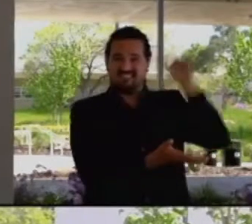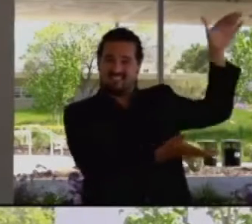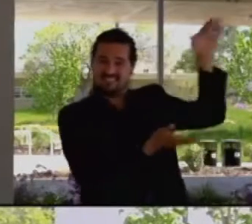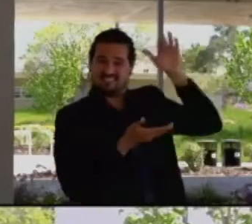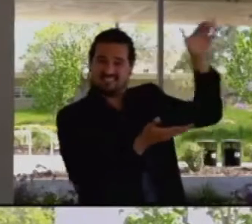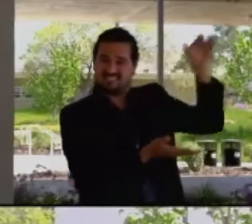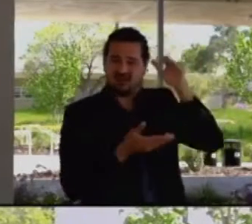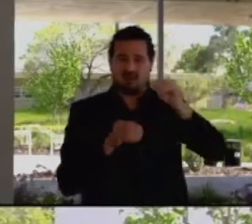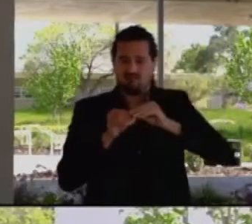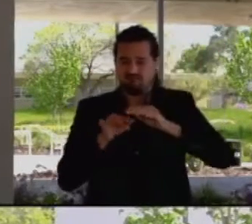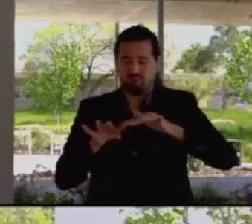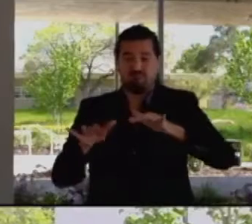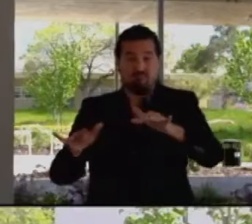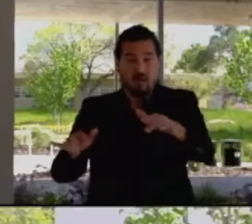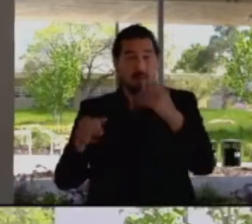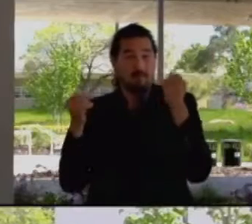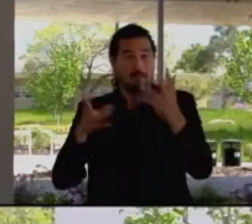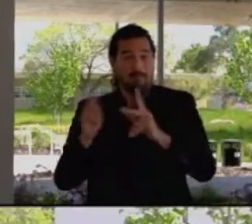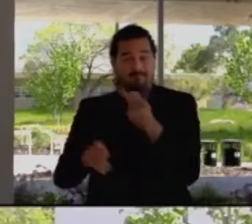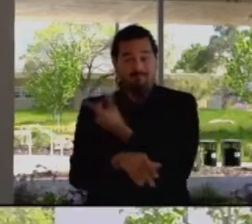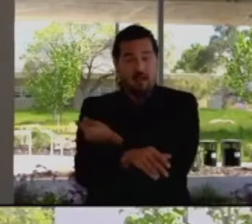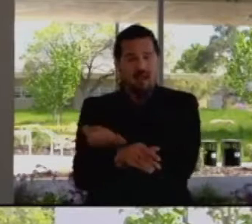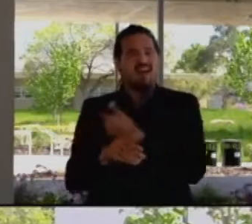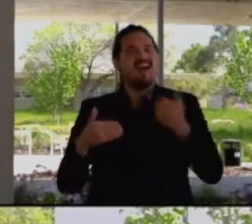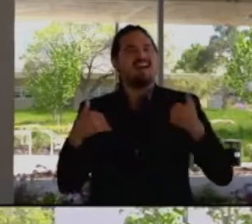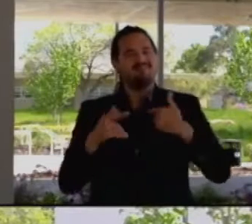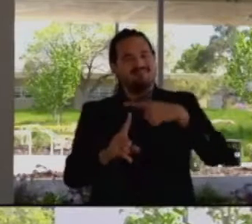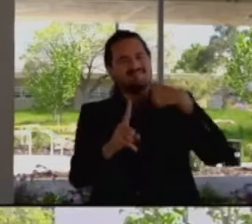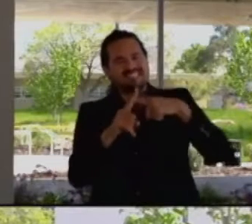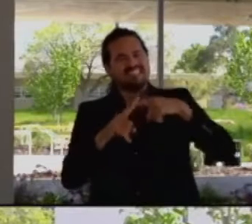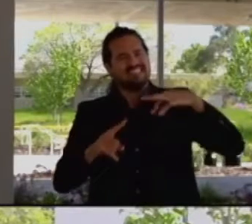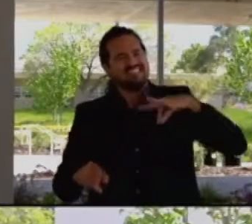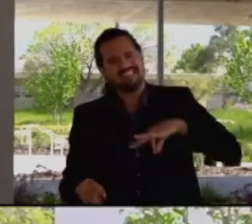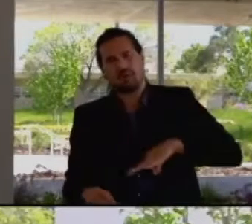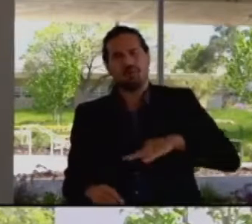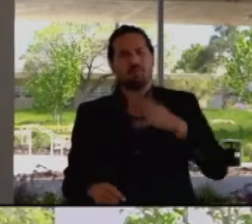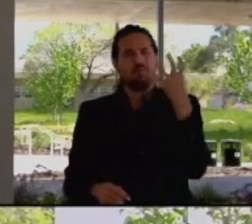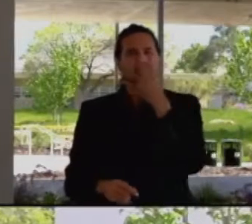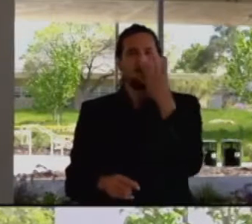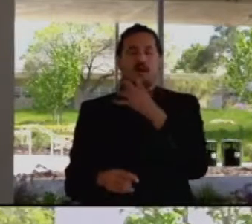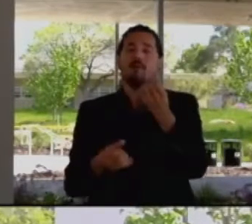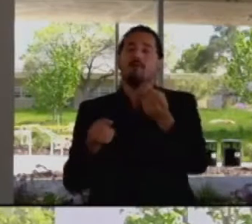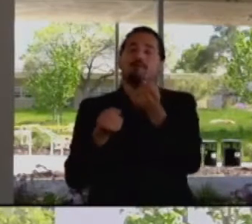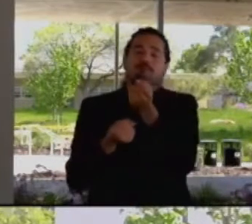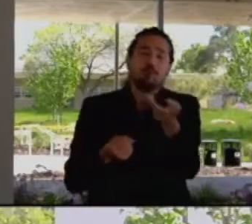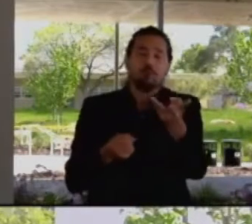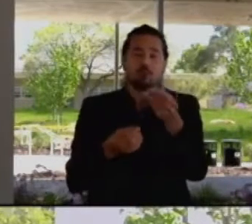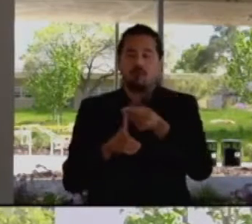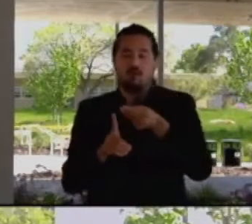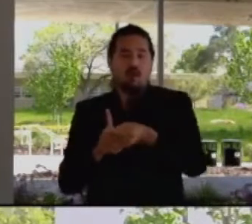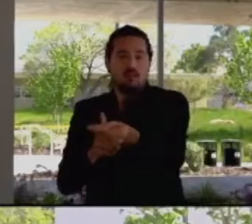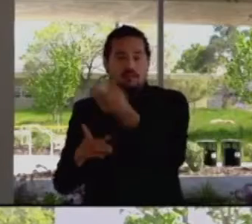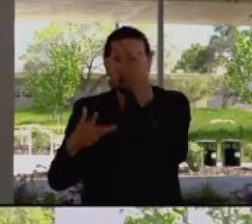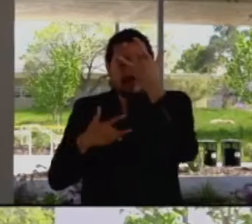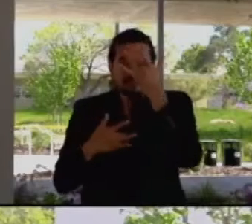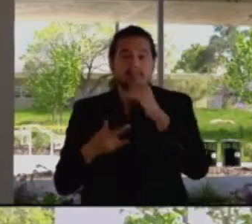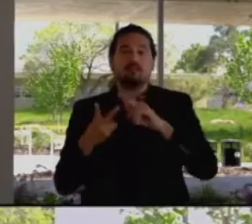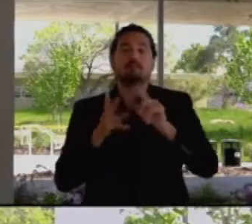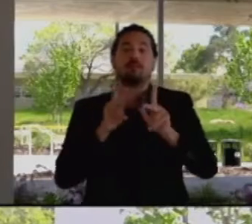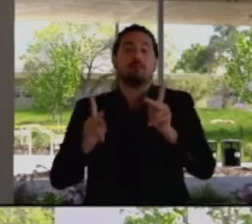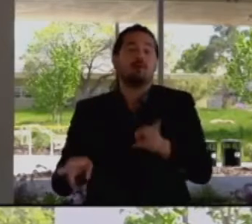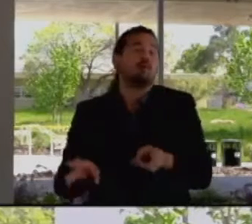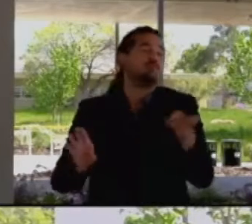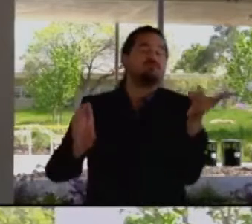cases of COVID and many less people becoming severely ill or dying of the